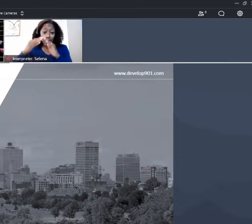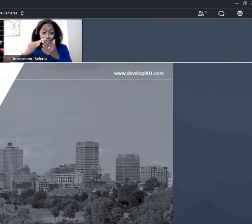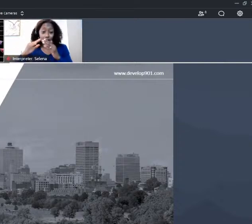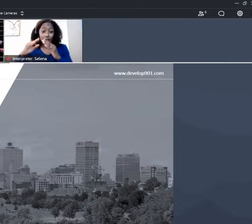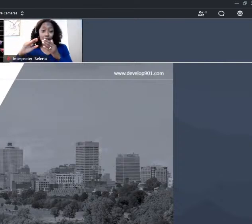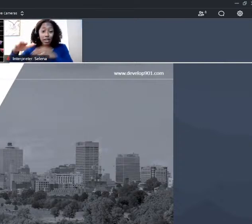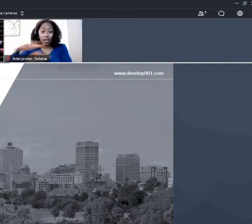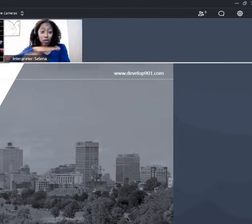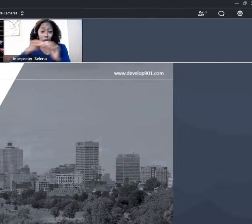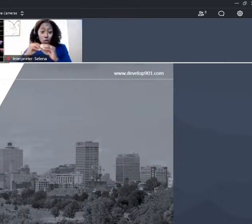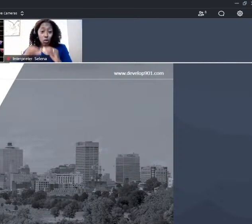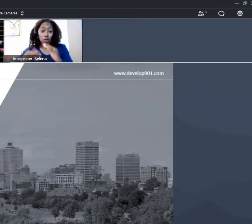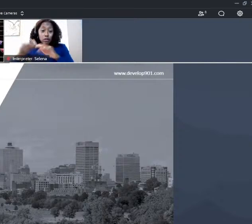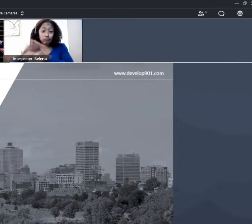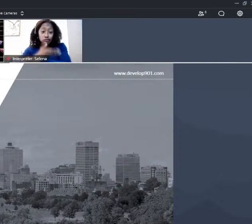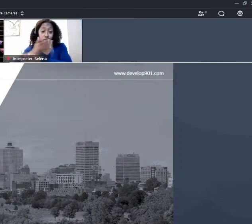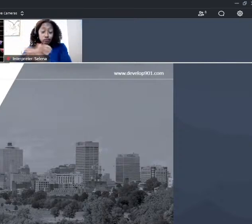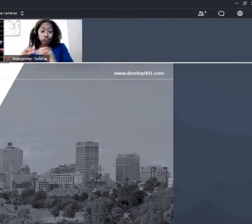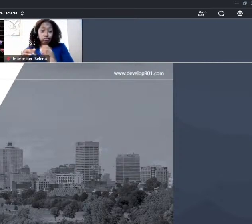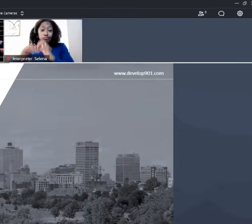that is going to become more and more